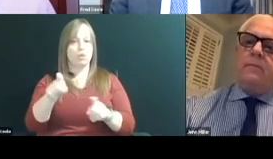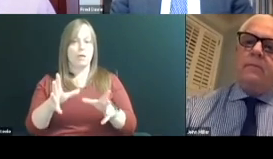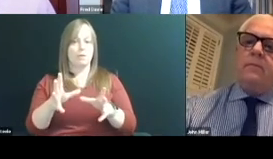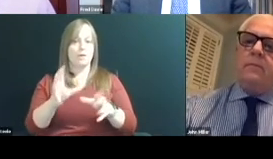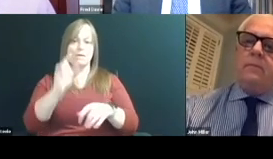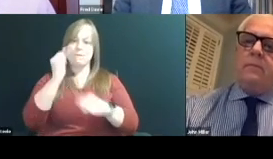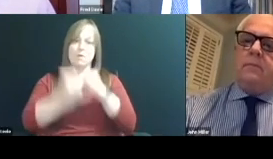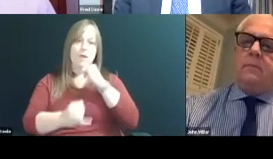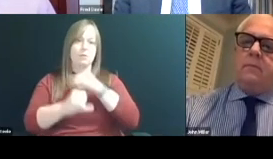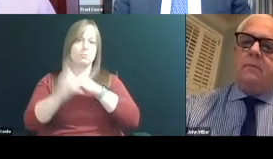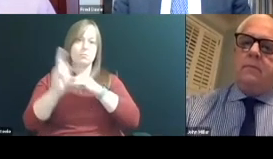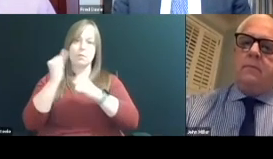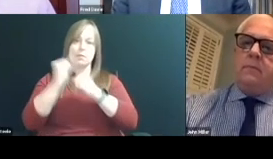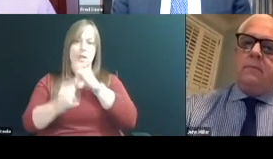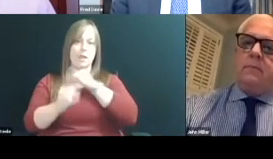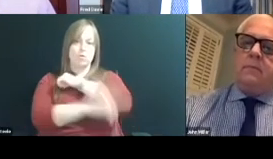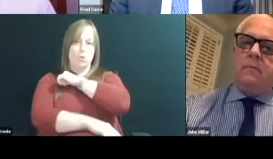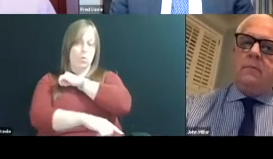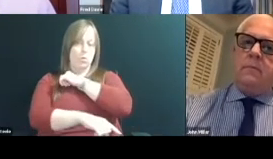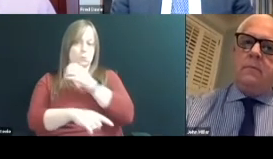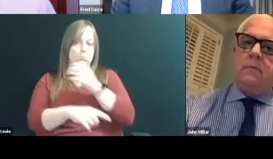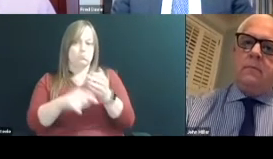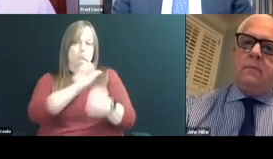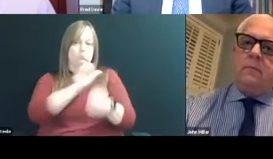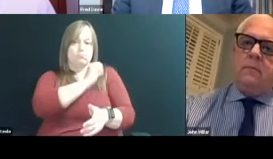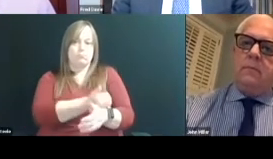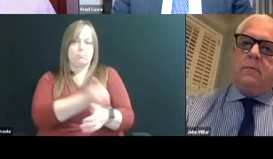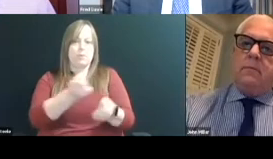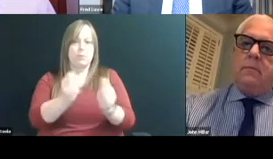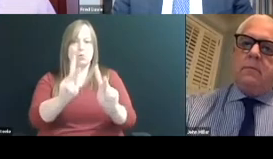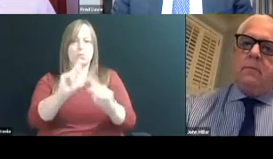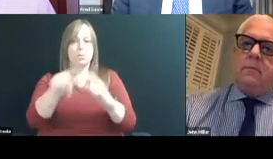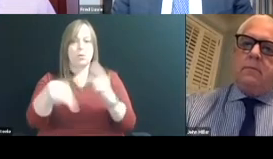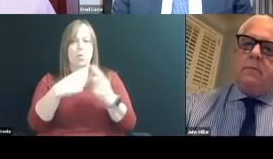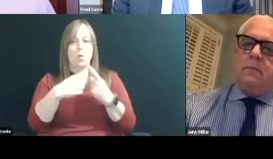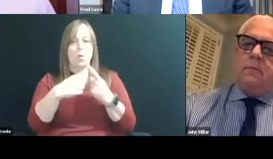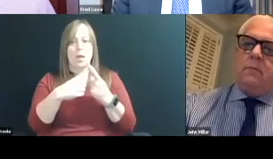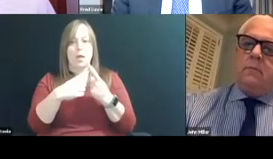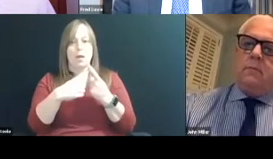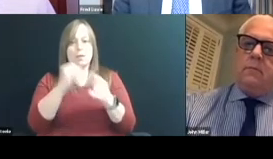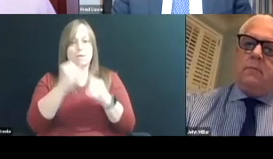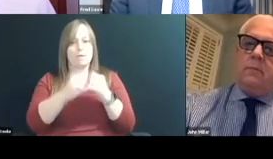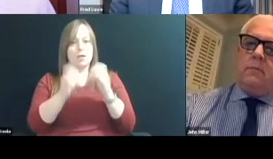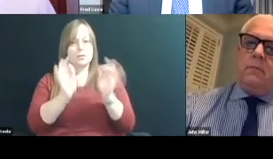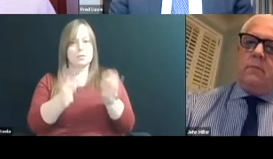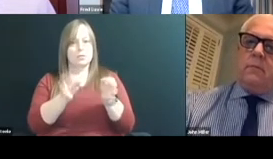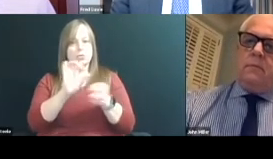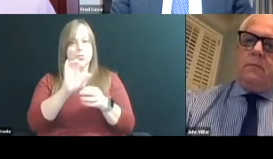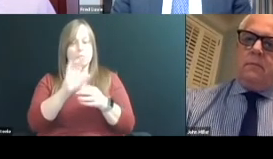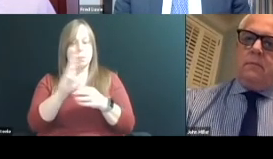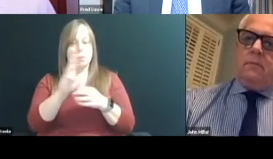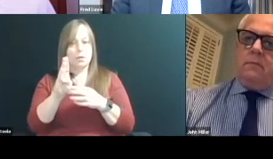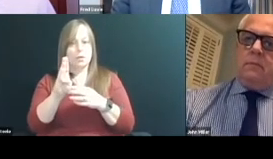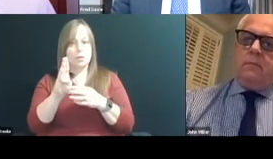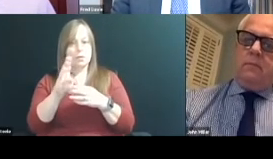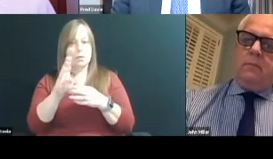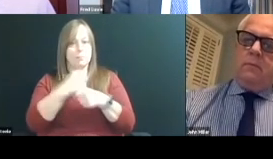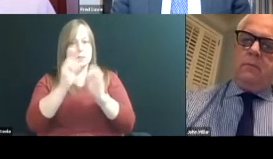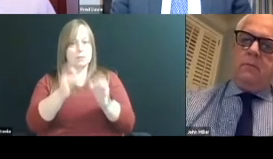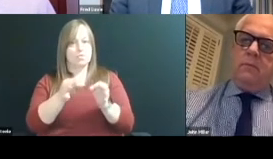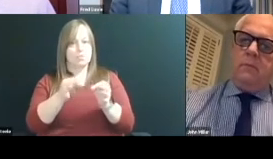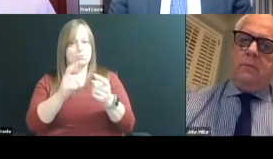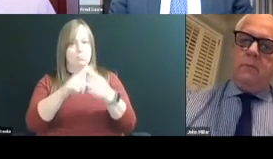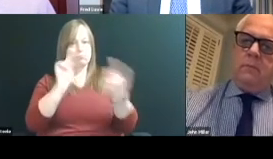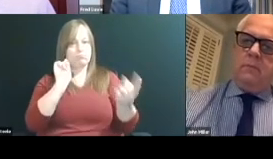final authority, and there are opportunities where when the final decision that CCRB makes is